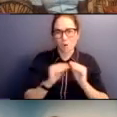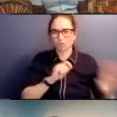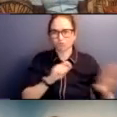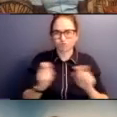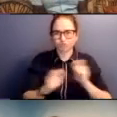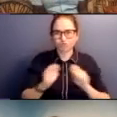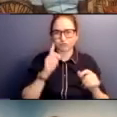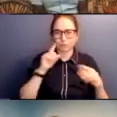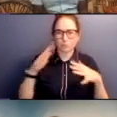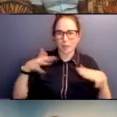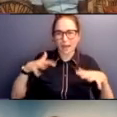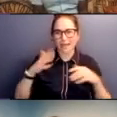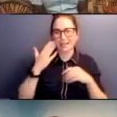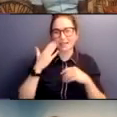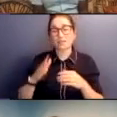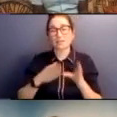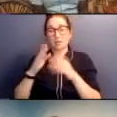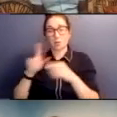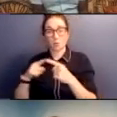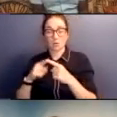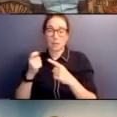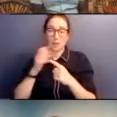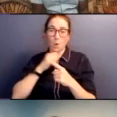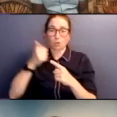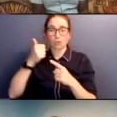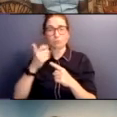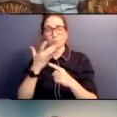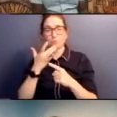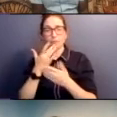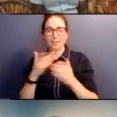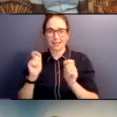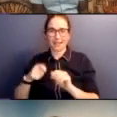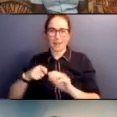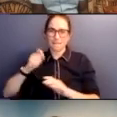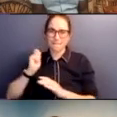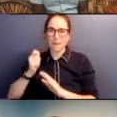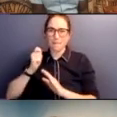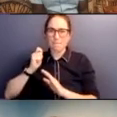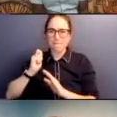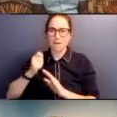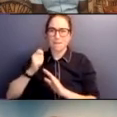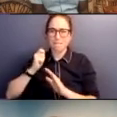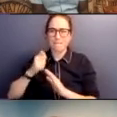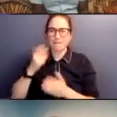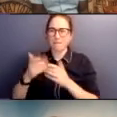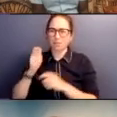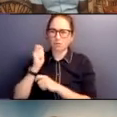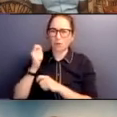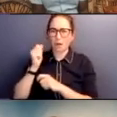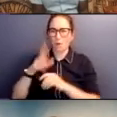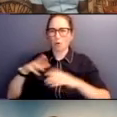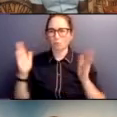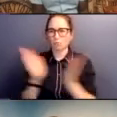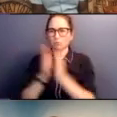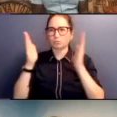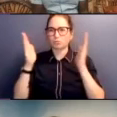I get. Then as they get a little older, they like things they can beat. Maybe a drum or a cymbal,